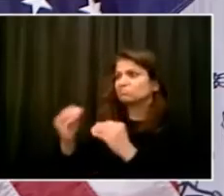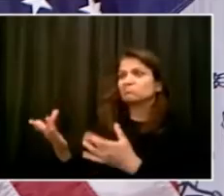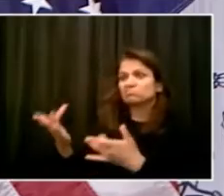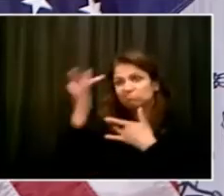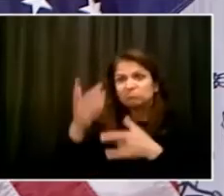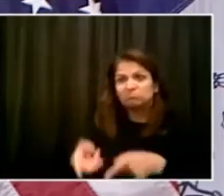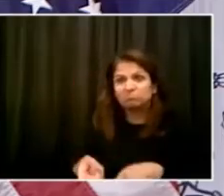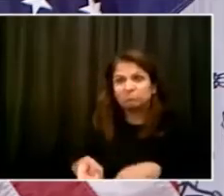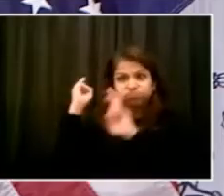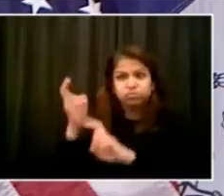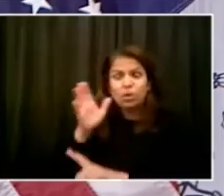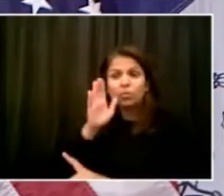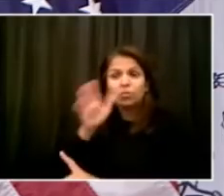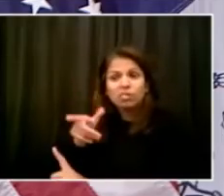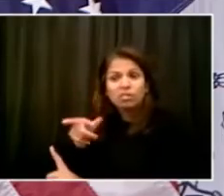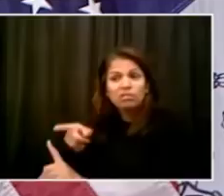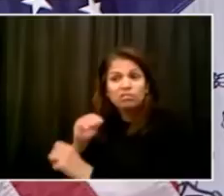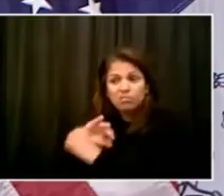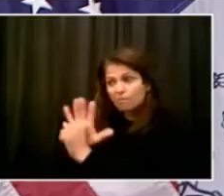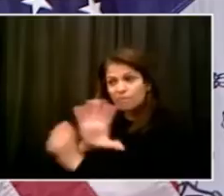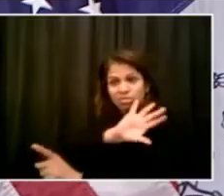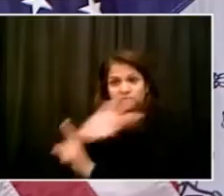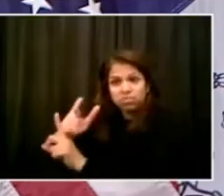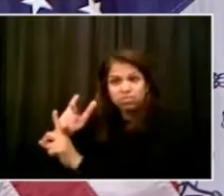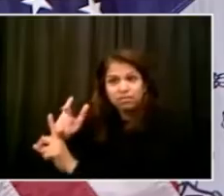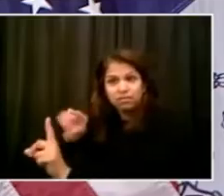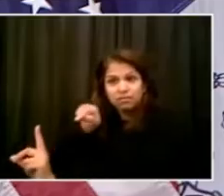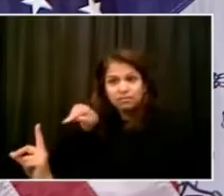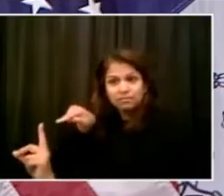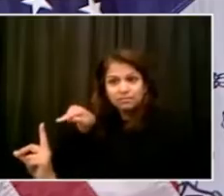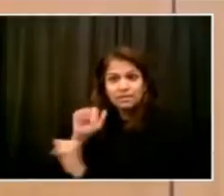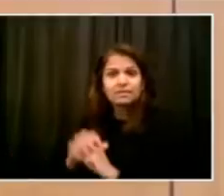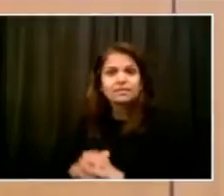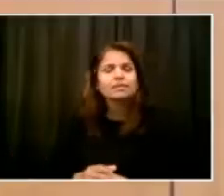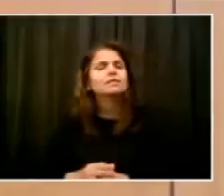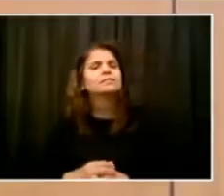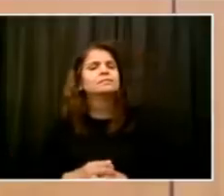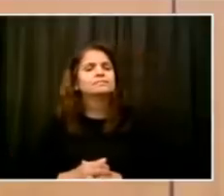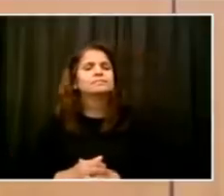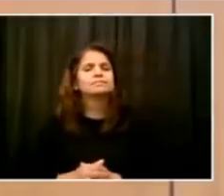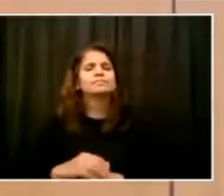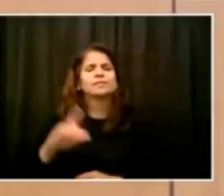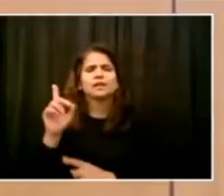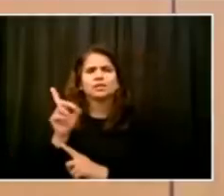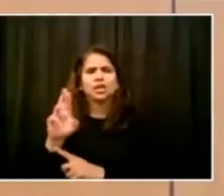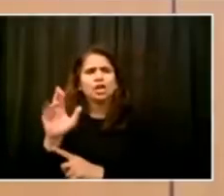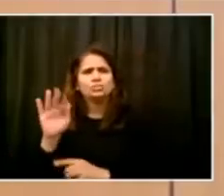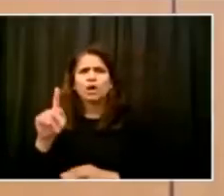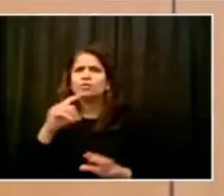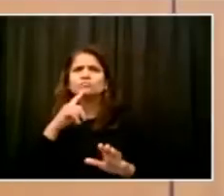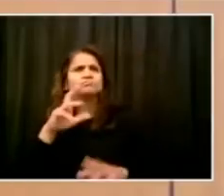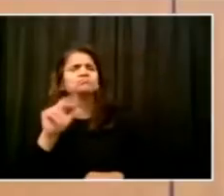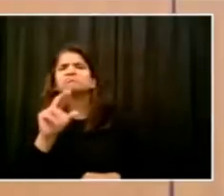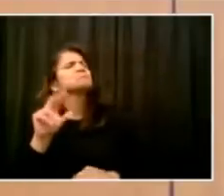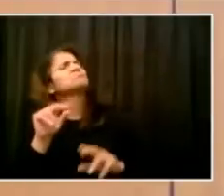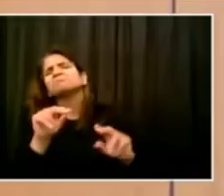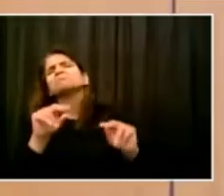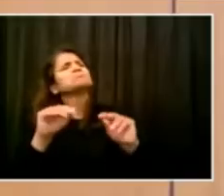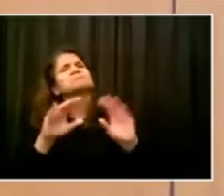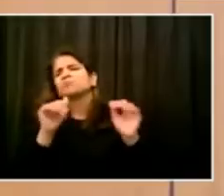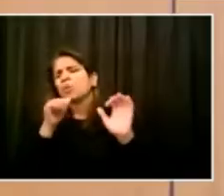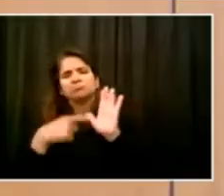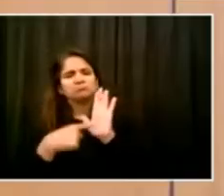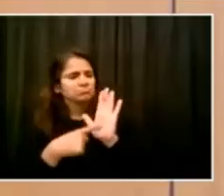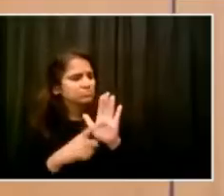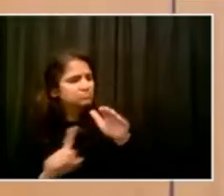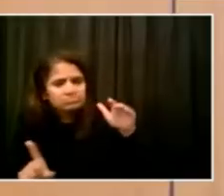in Dr. Varma or Dr. Katz if they want to add. Yeah, there's no indication that there's any even remote